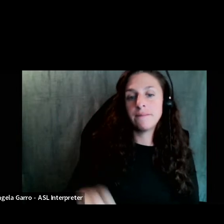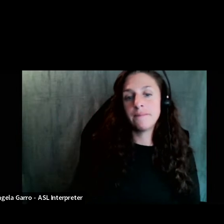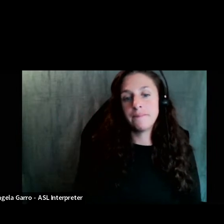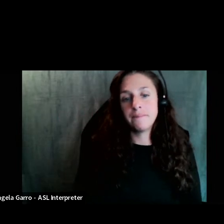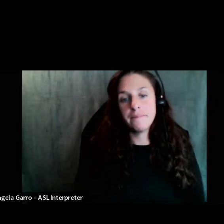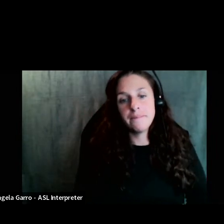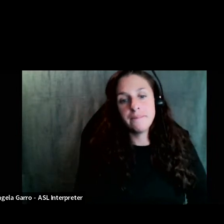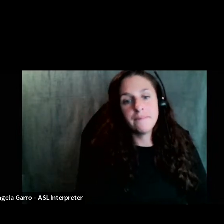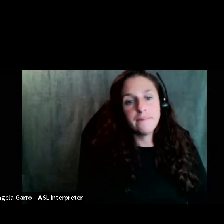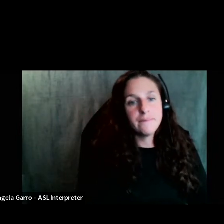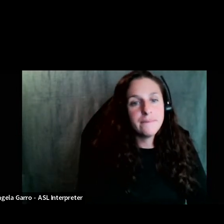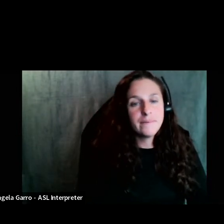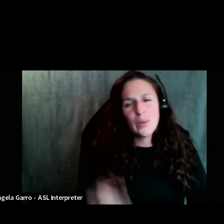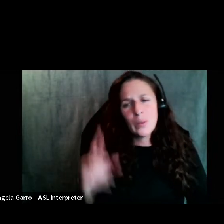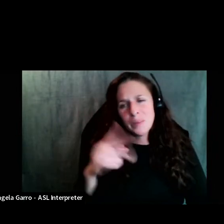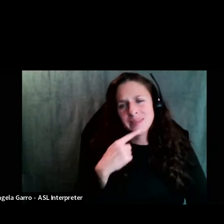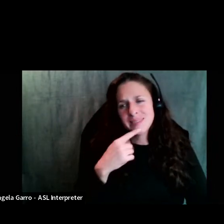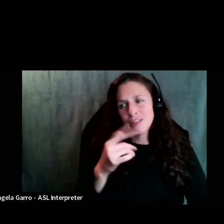I hope I said that right.